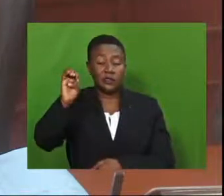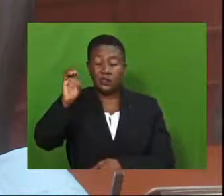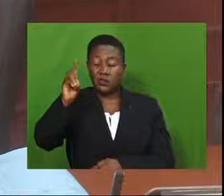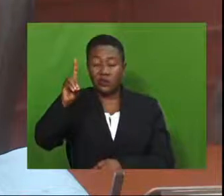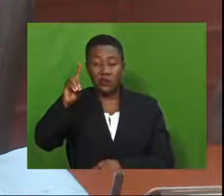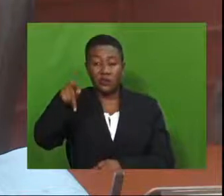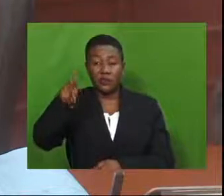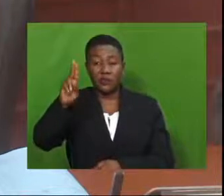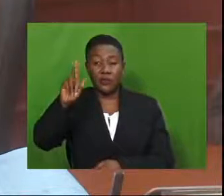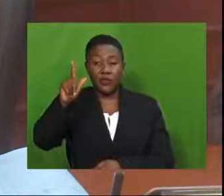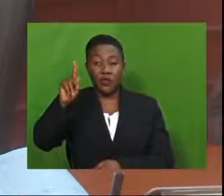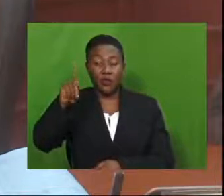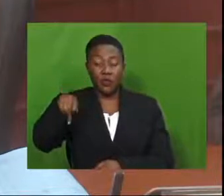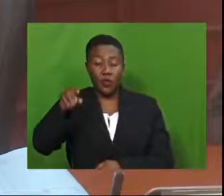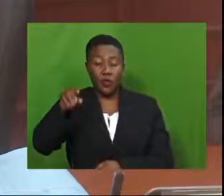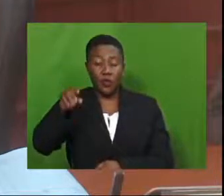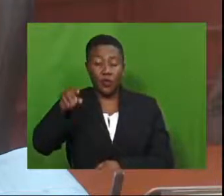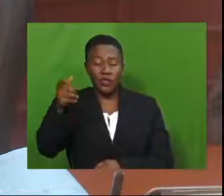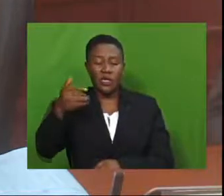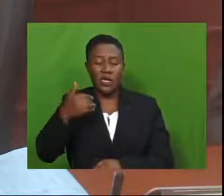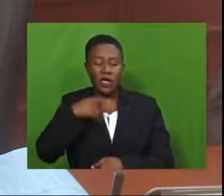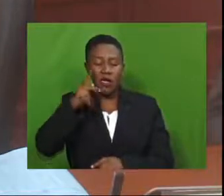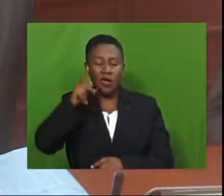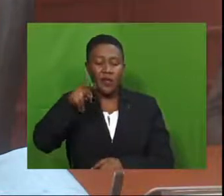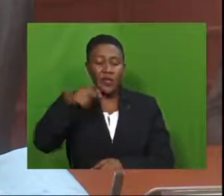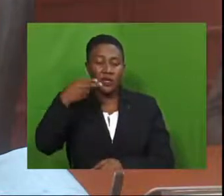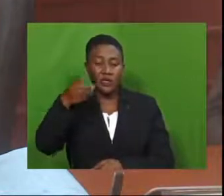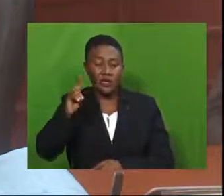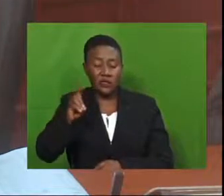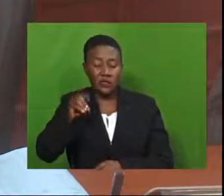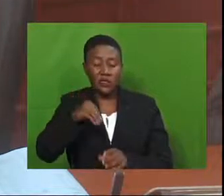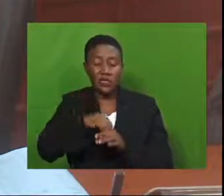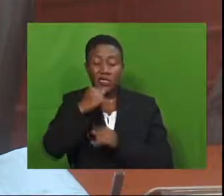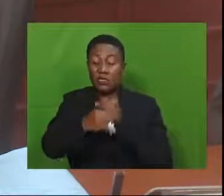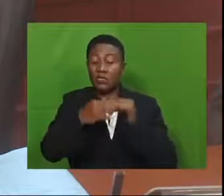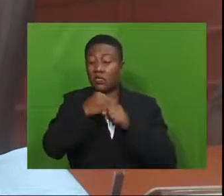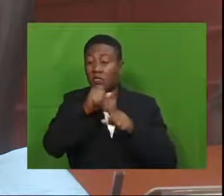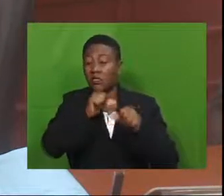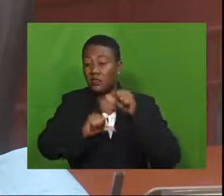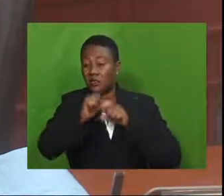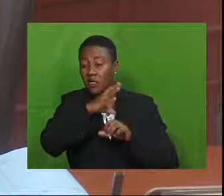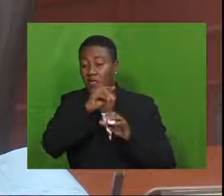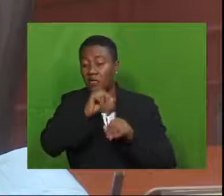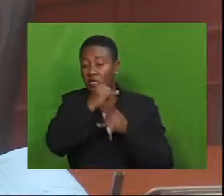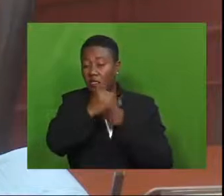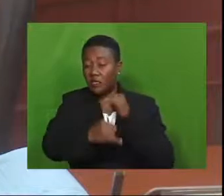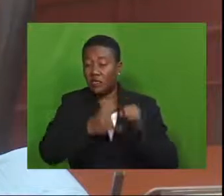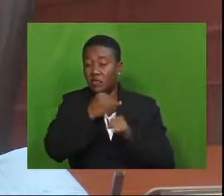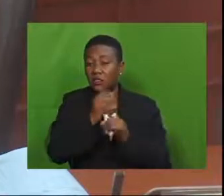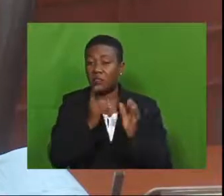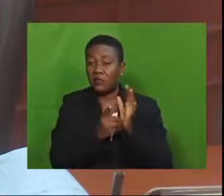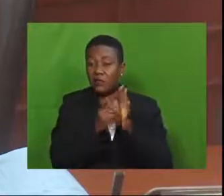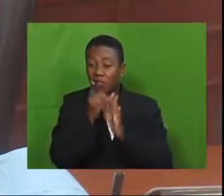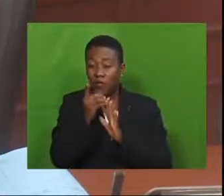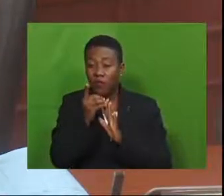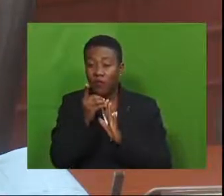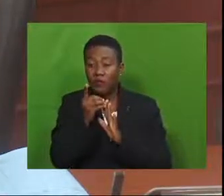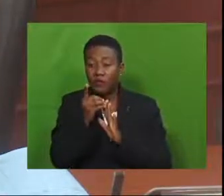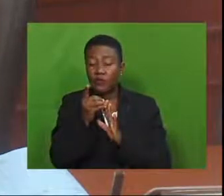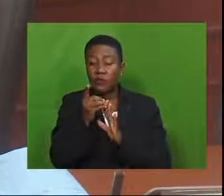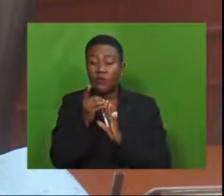a PhD in political science and international development from Carleton University,